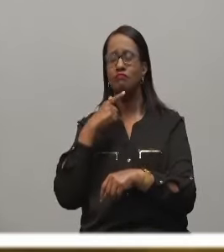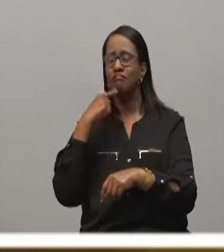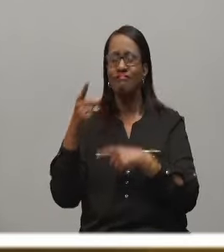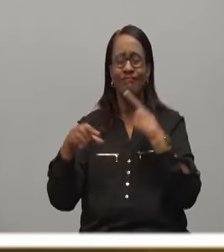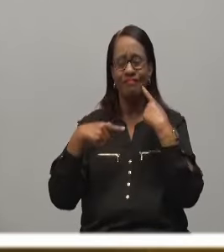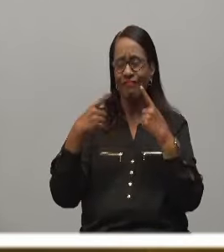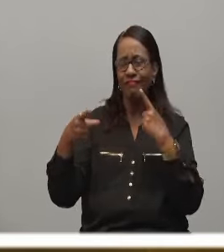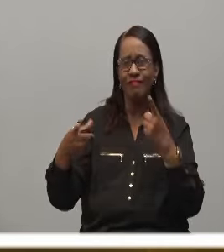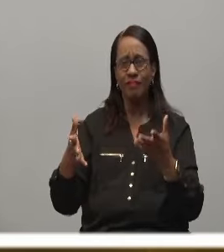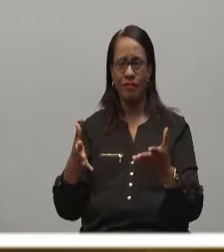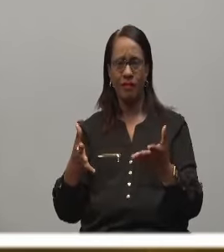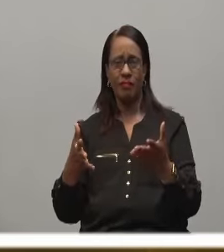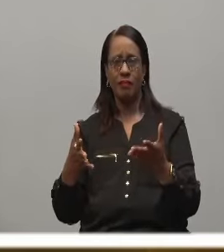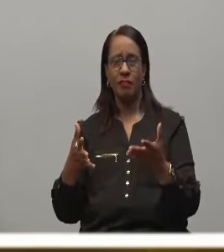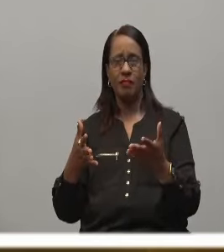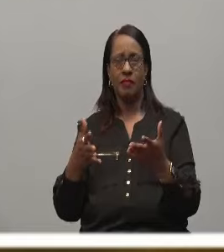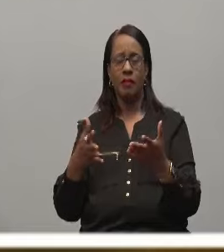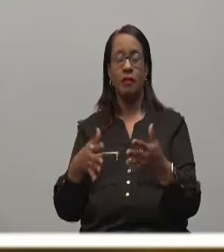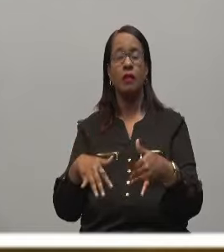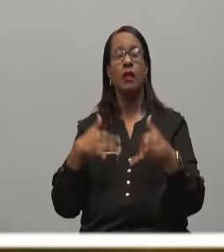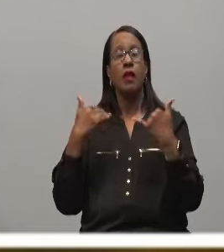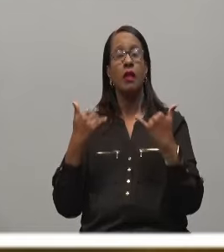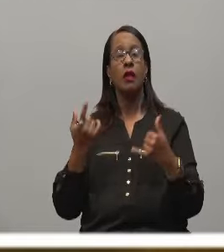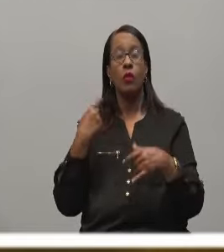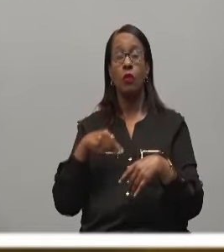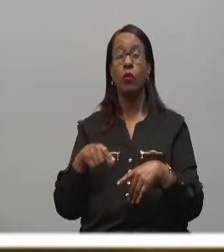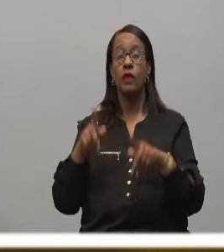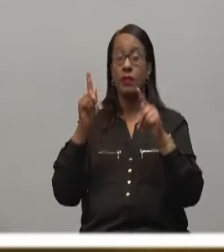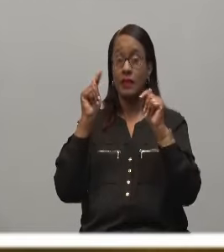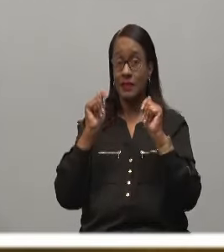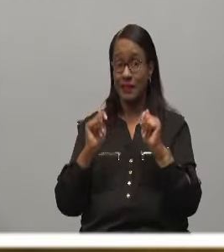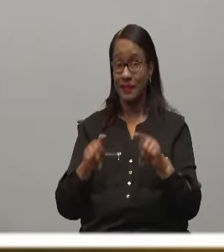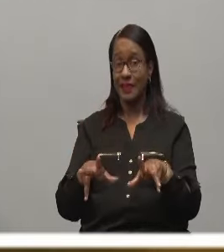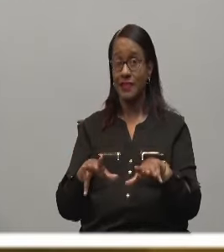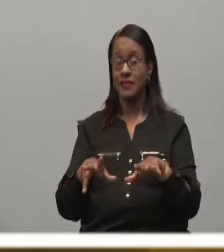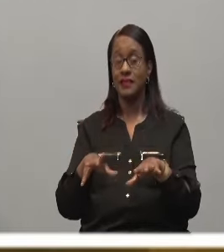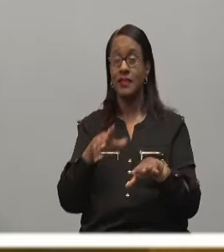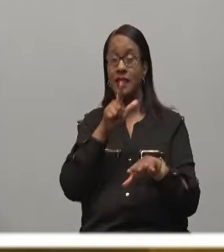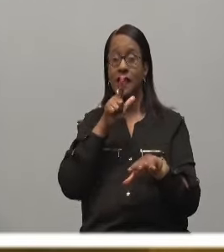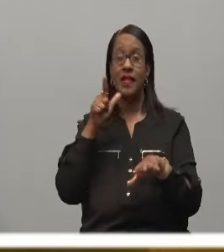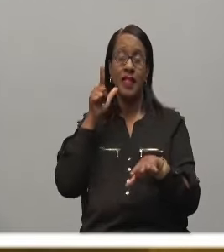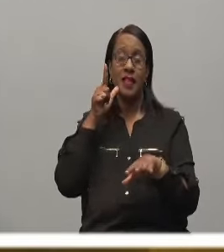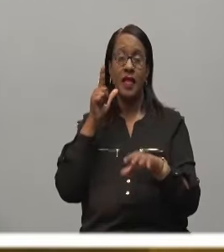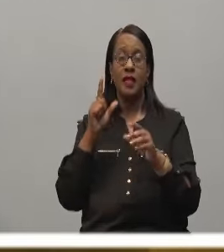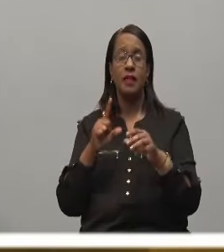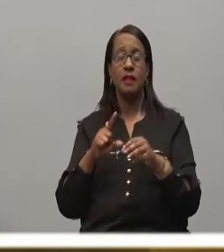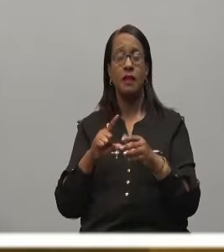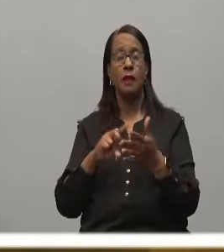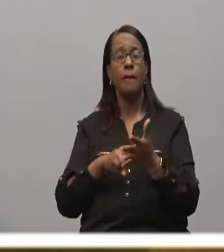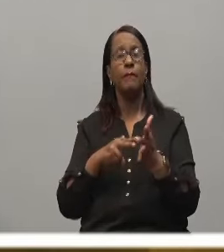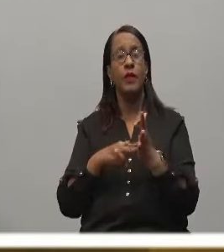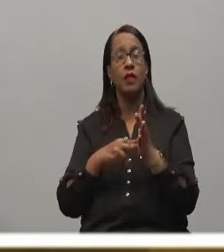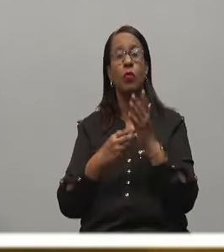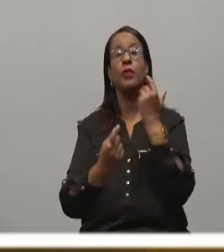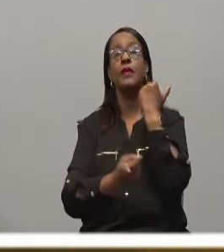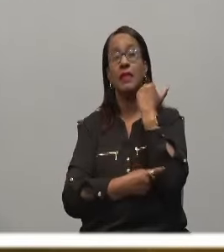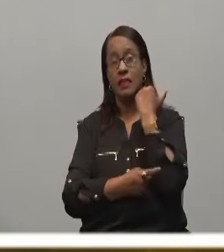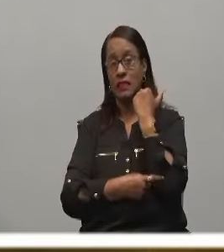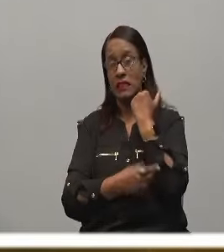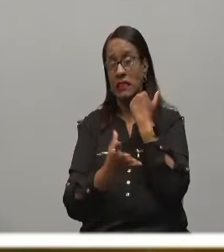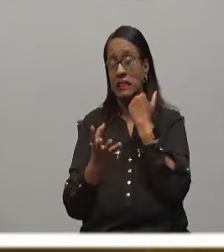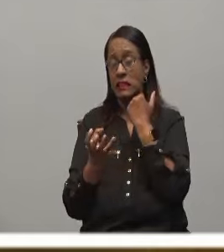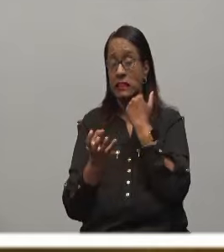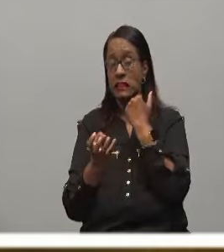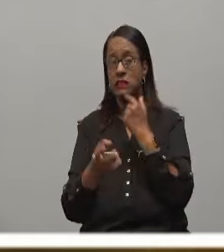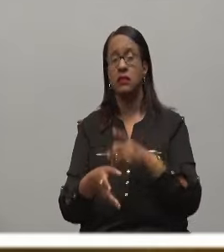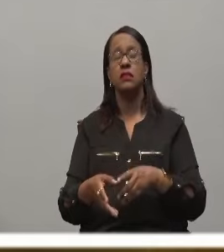And why are we in this time of testing? Well, you know, the book of Ecclesiastes says, if you desire to